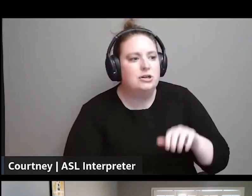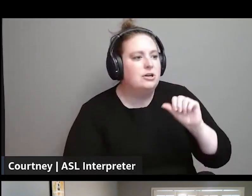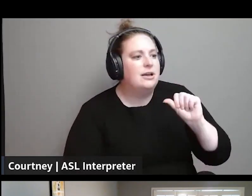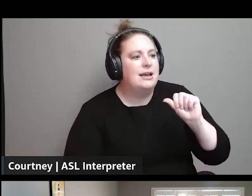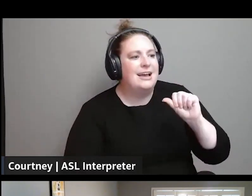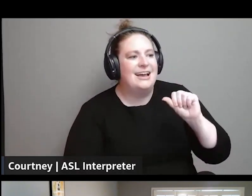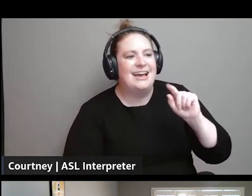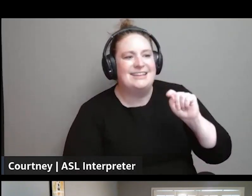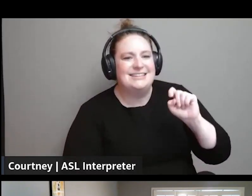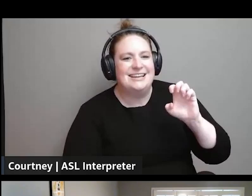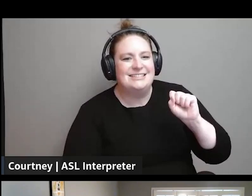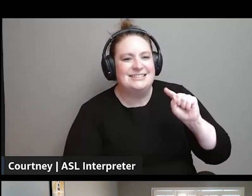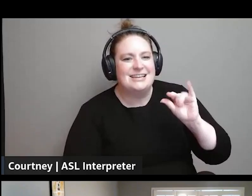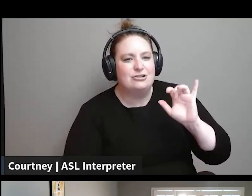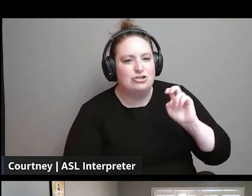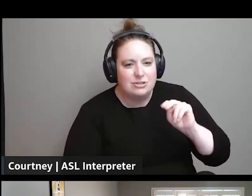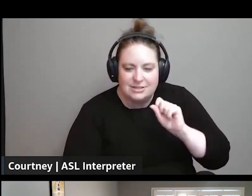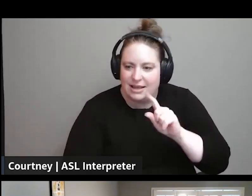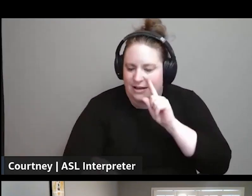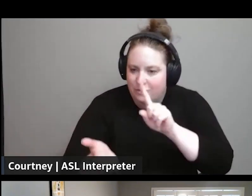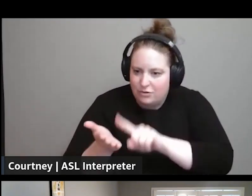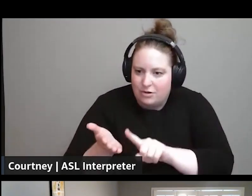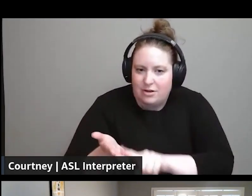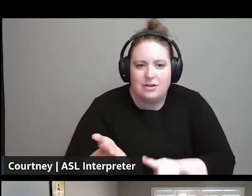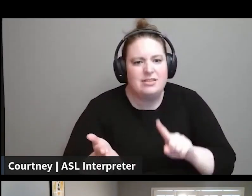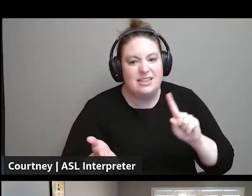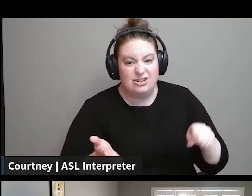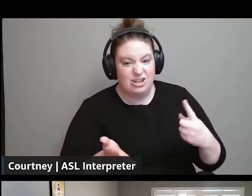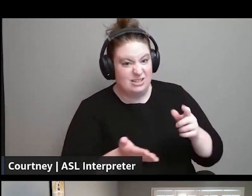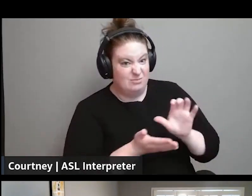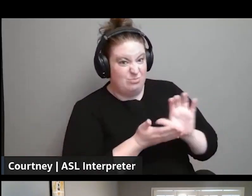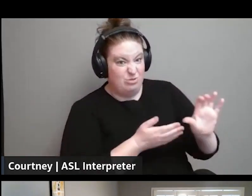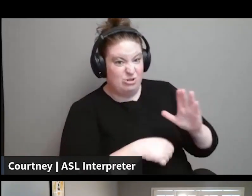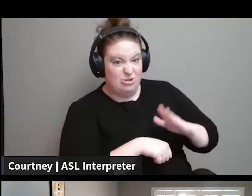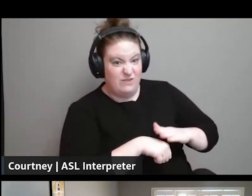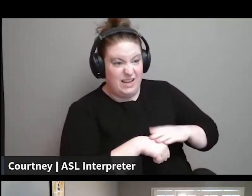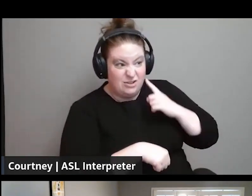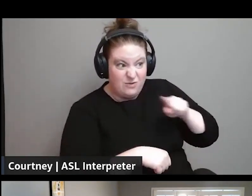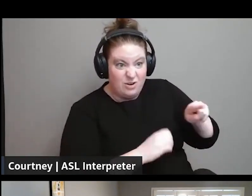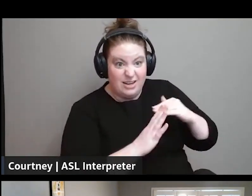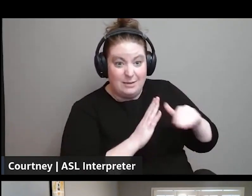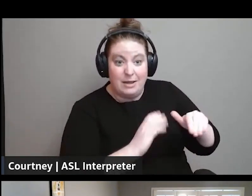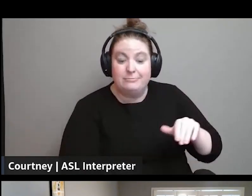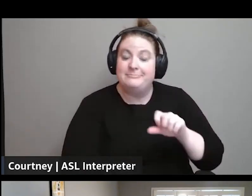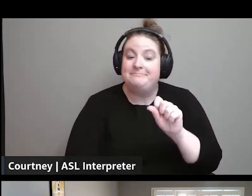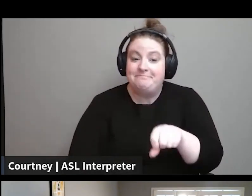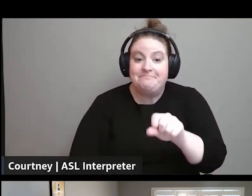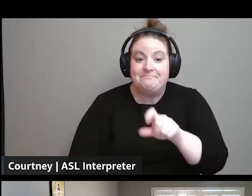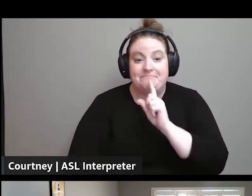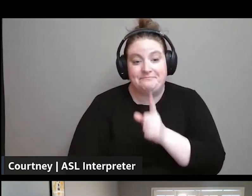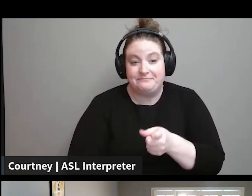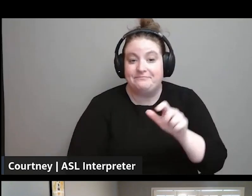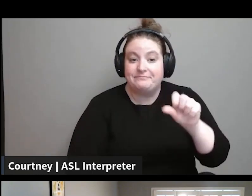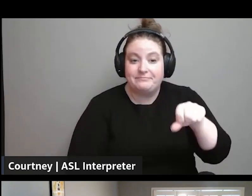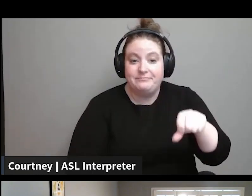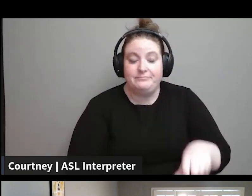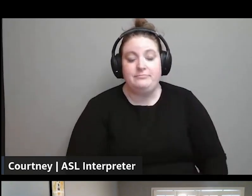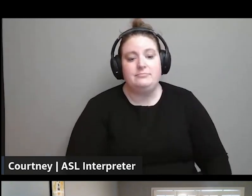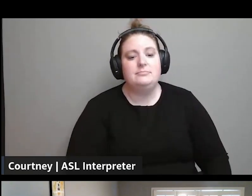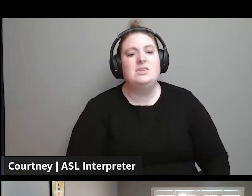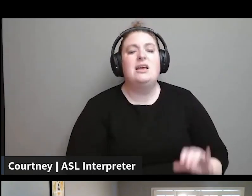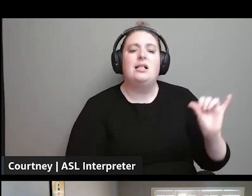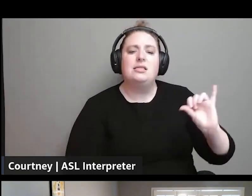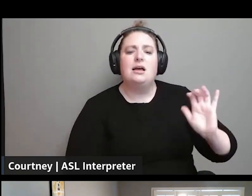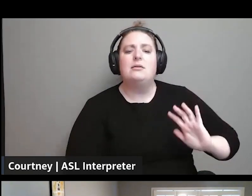they basically are just going to get a push notification to their email. Right, exactly. Yeah. If like